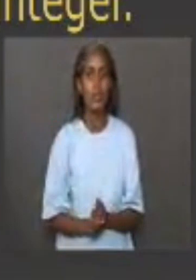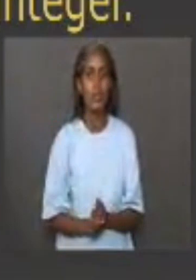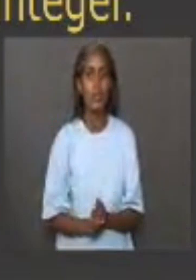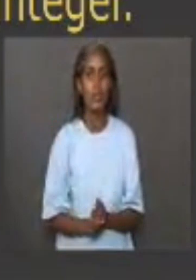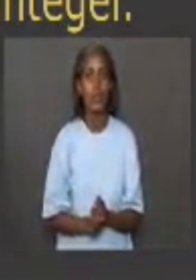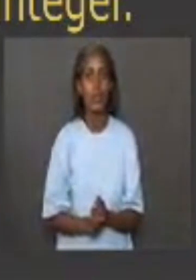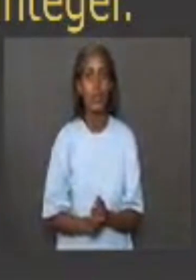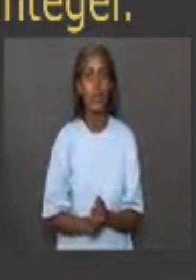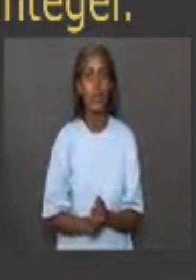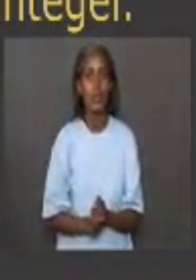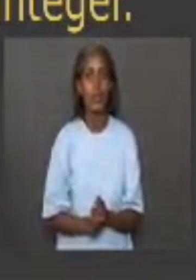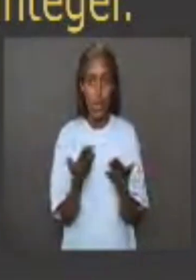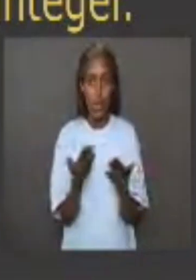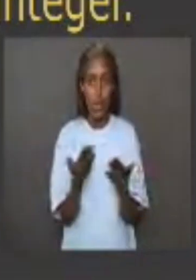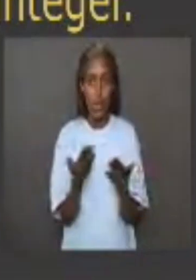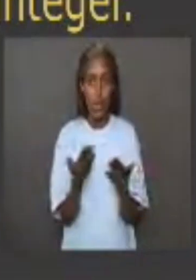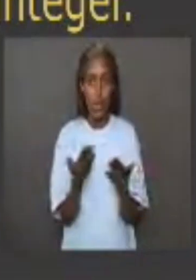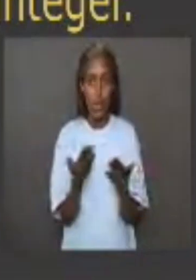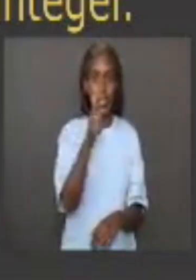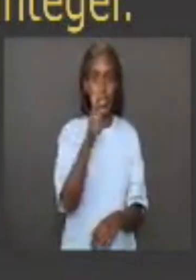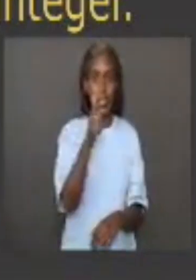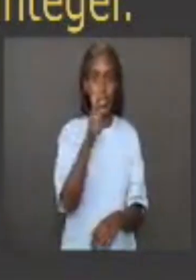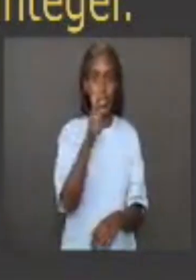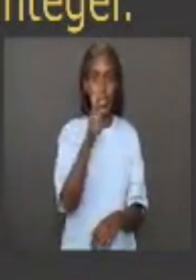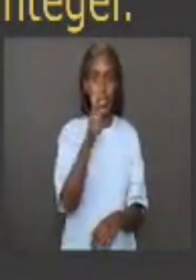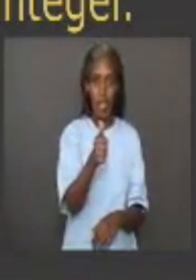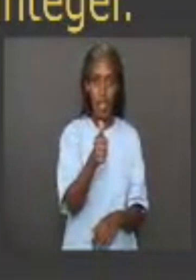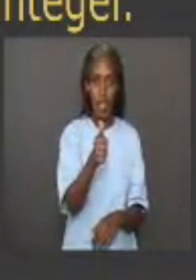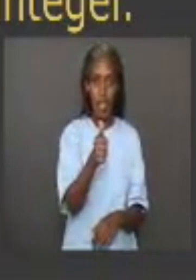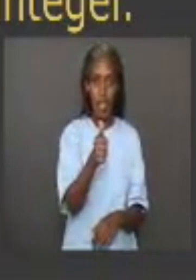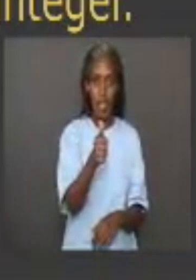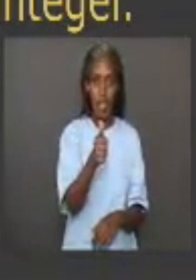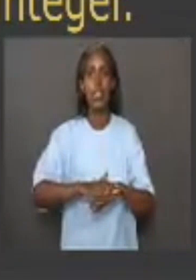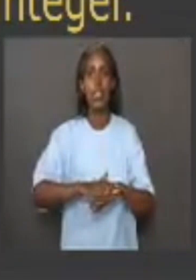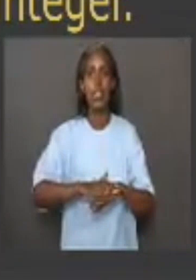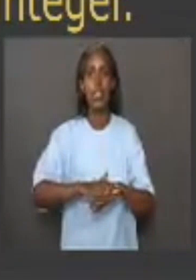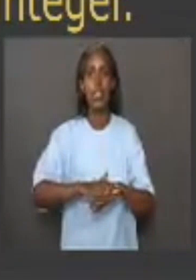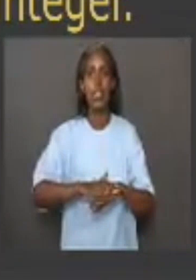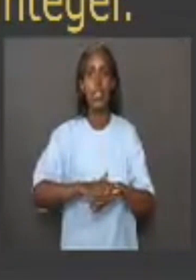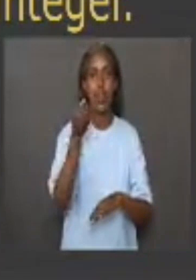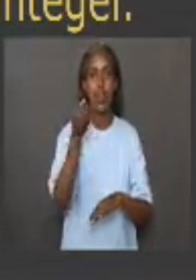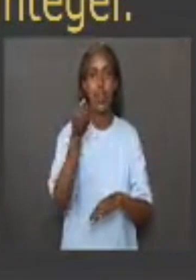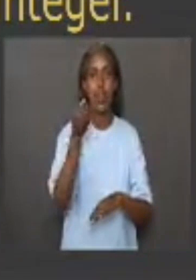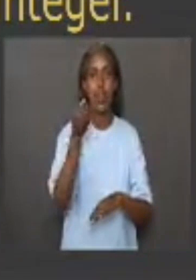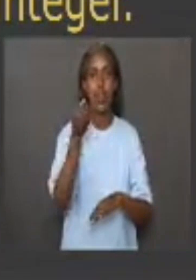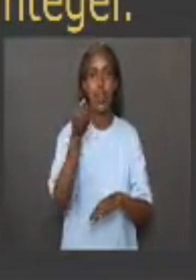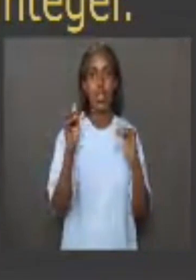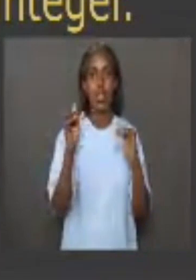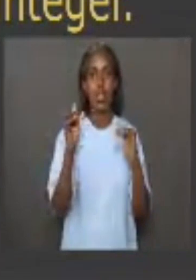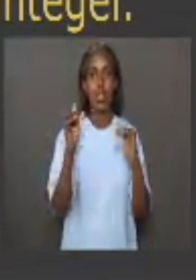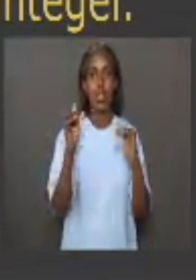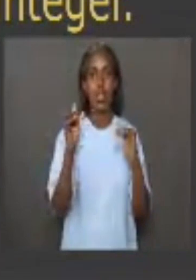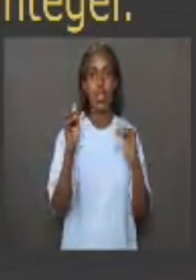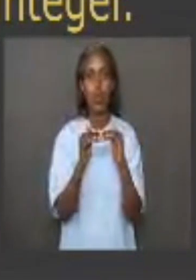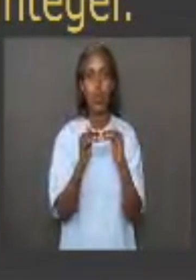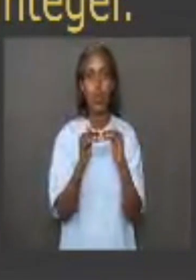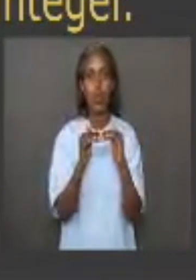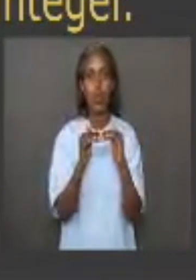where A is greater than or equal to